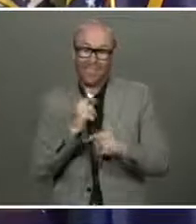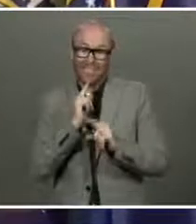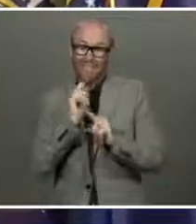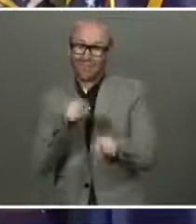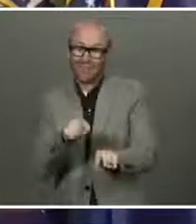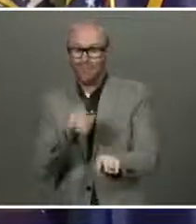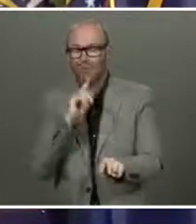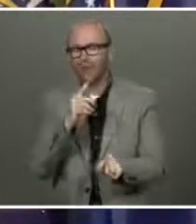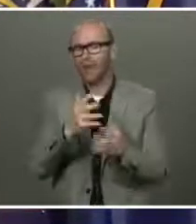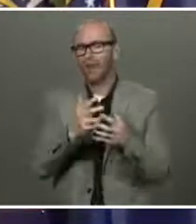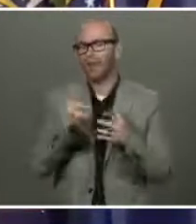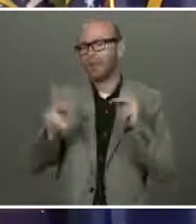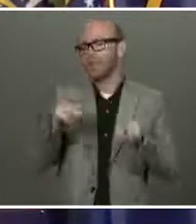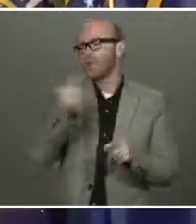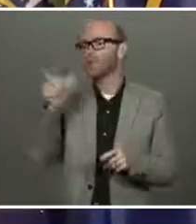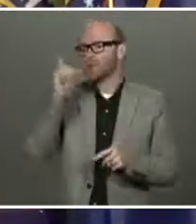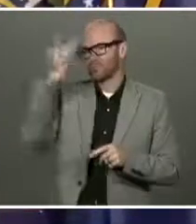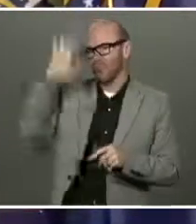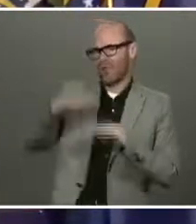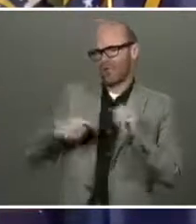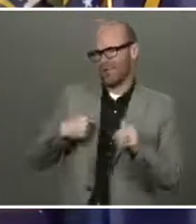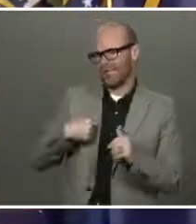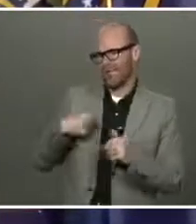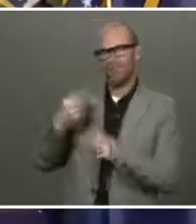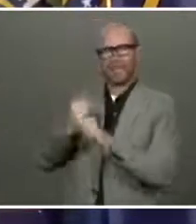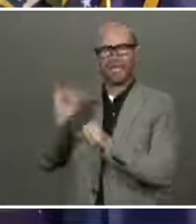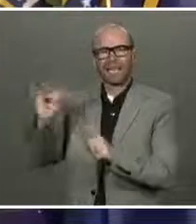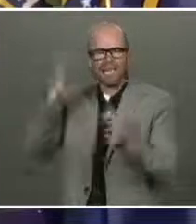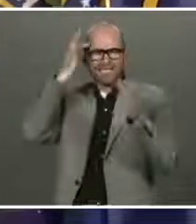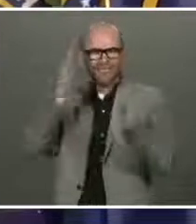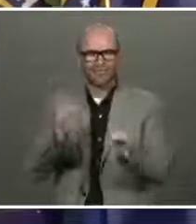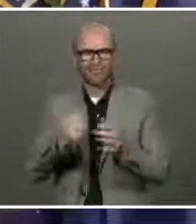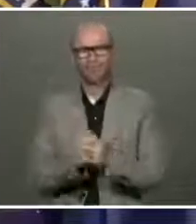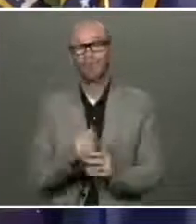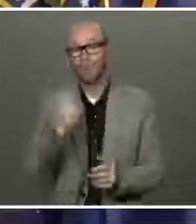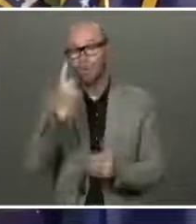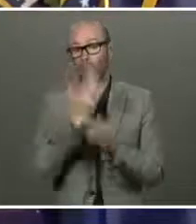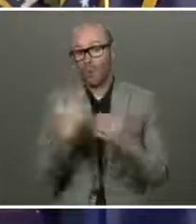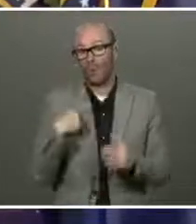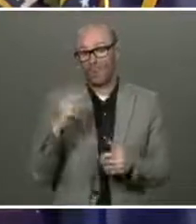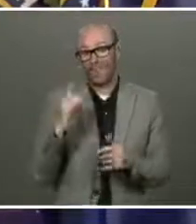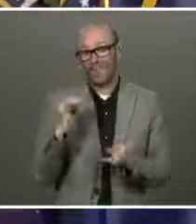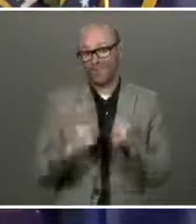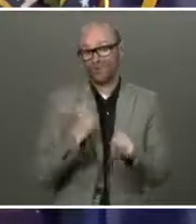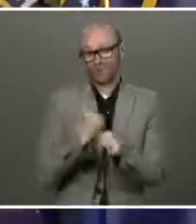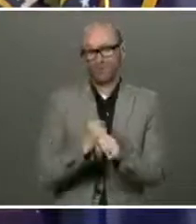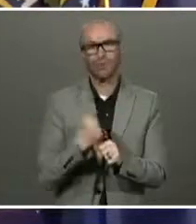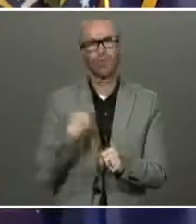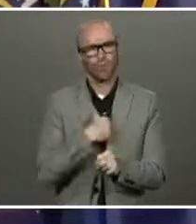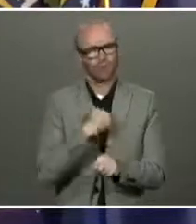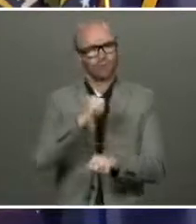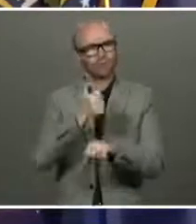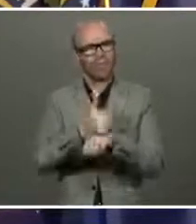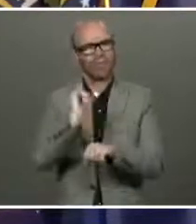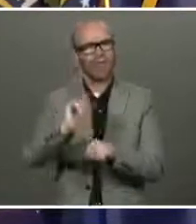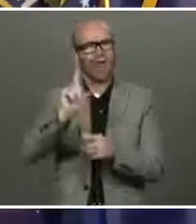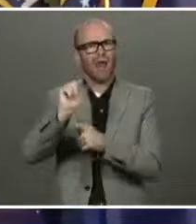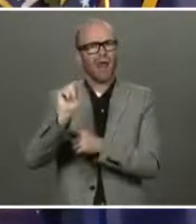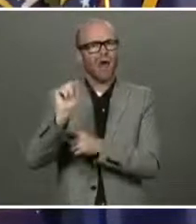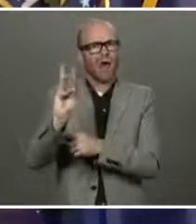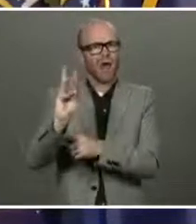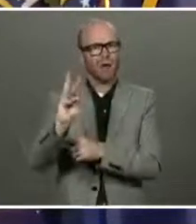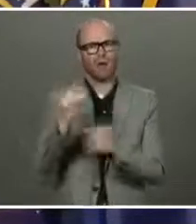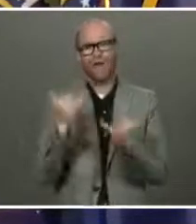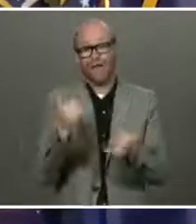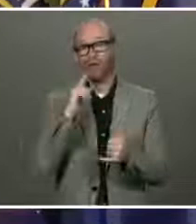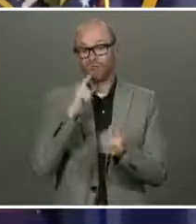lot smarter than I am, and one of the things we did this year that I think was so important is we made that law. There is now a